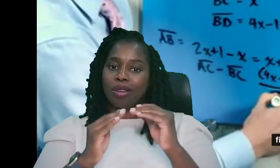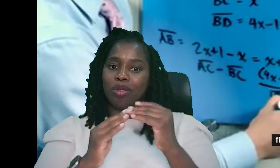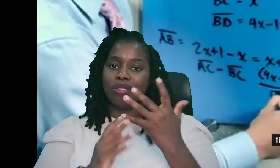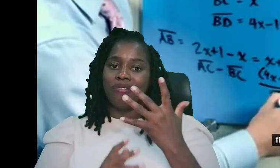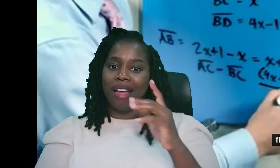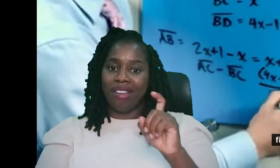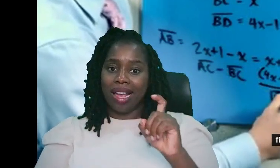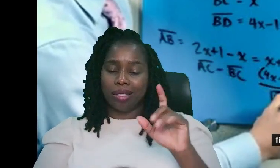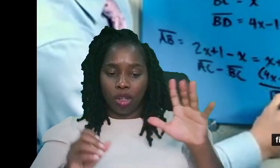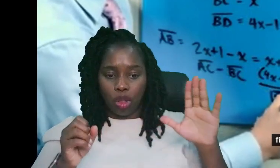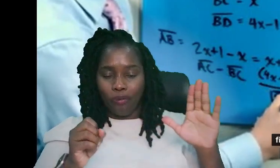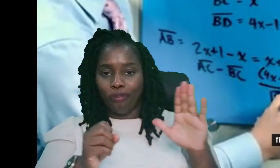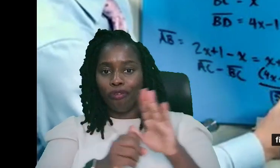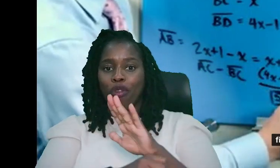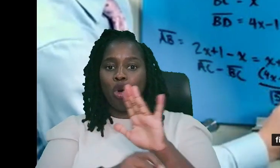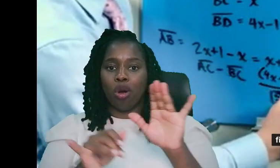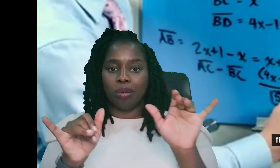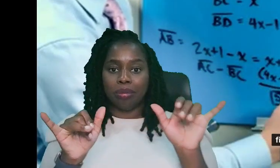cumulative length